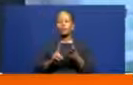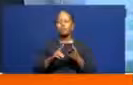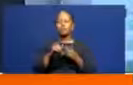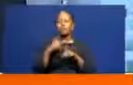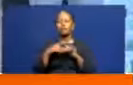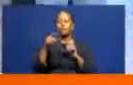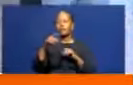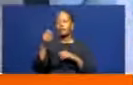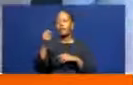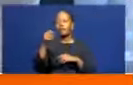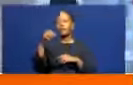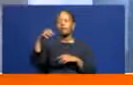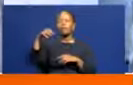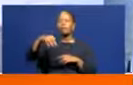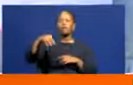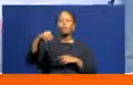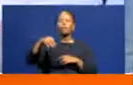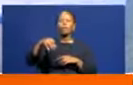Selma.